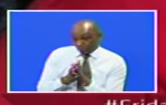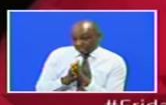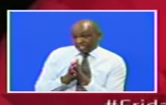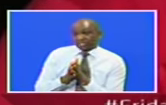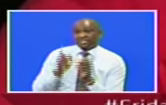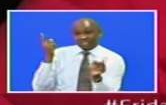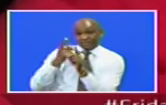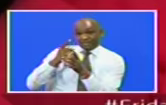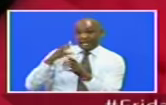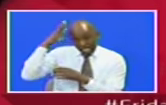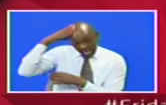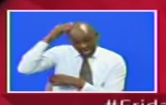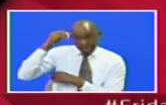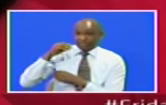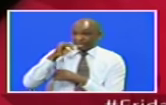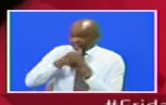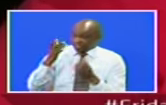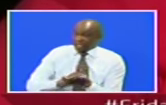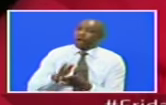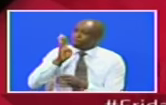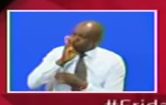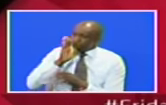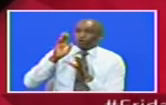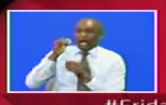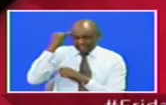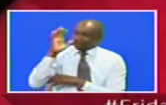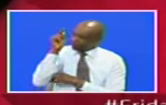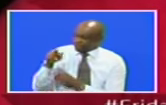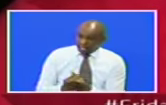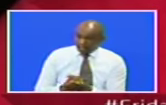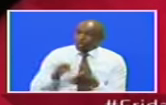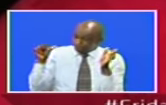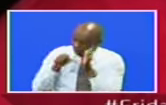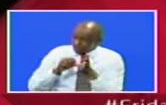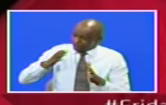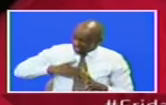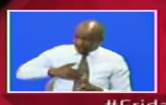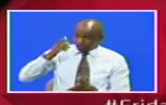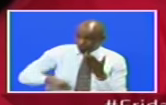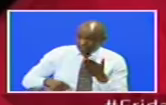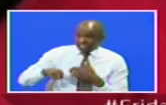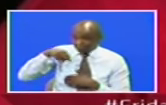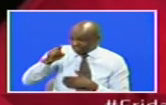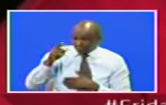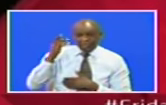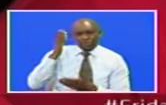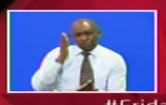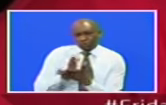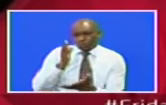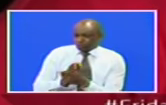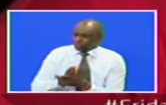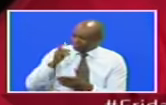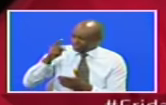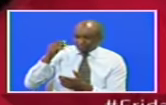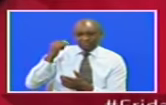East and borrow a leaf from them. The problem with our system, it's so draconian. It's a very